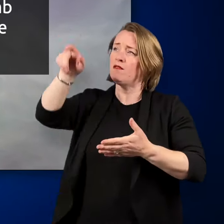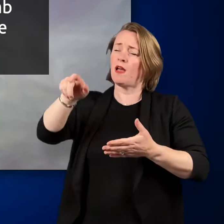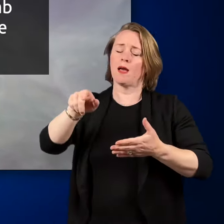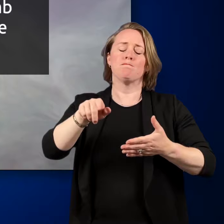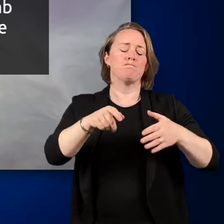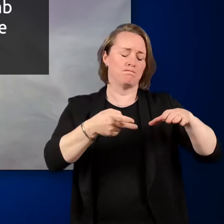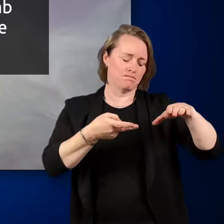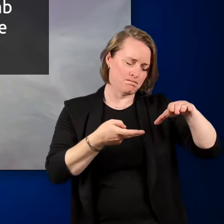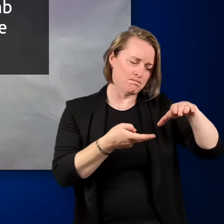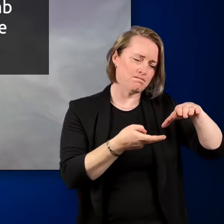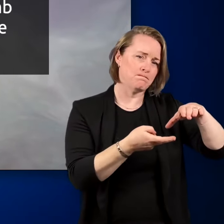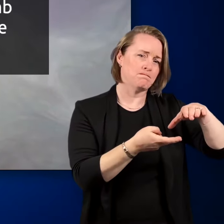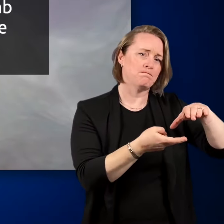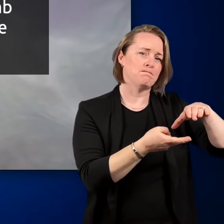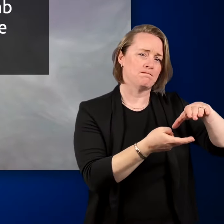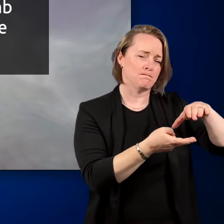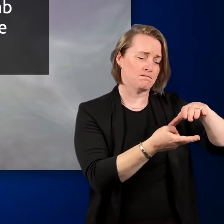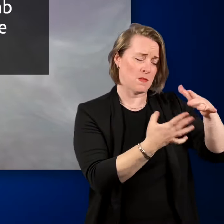Messiah's dead.